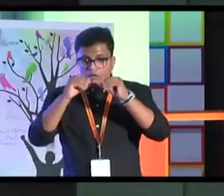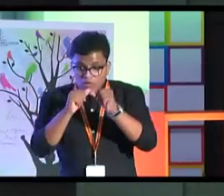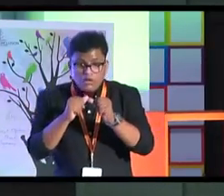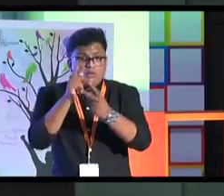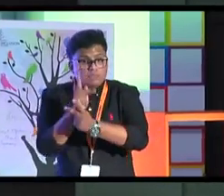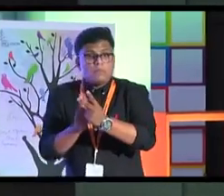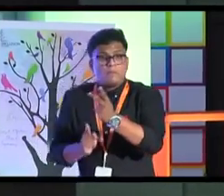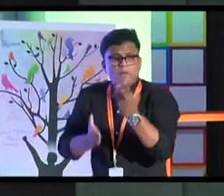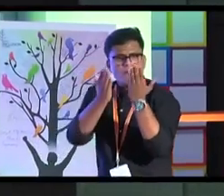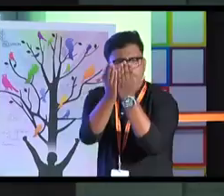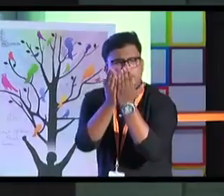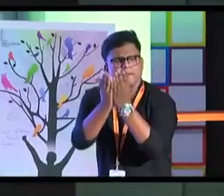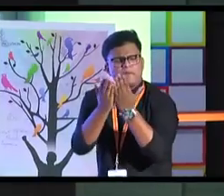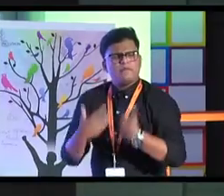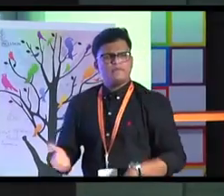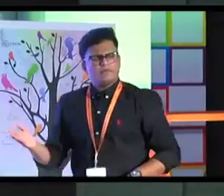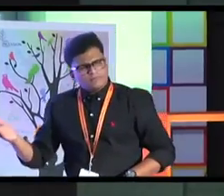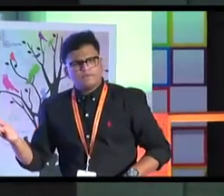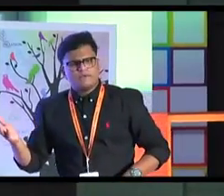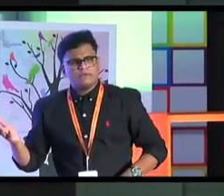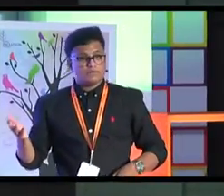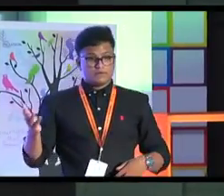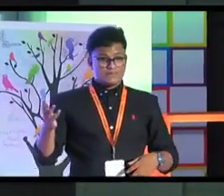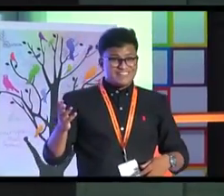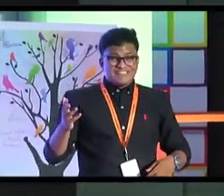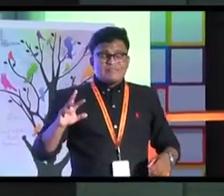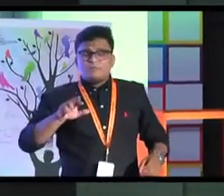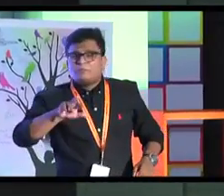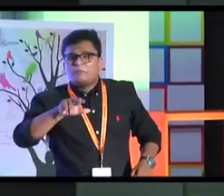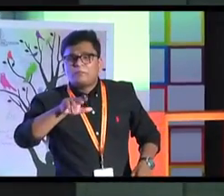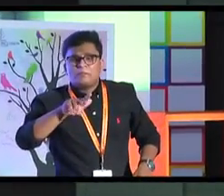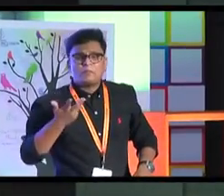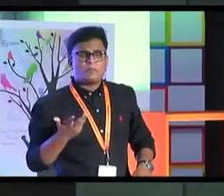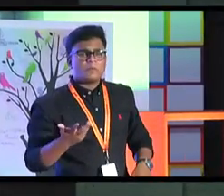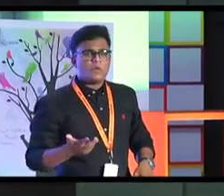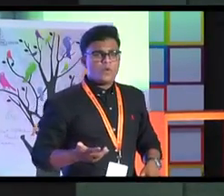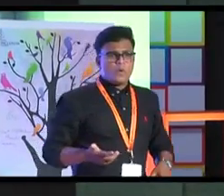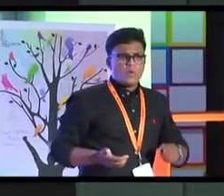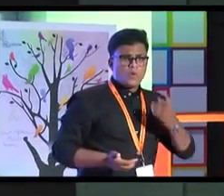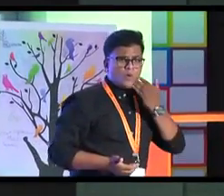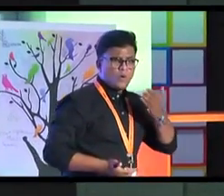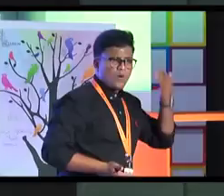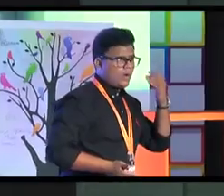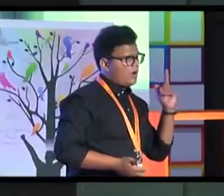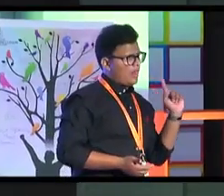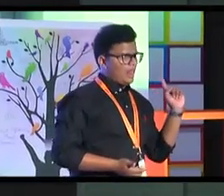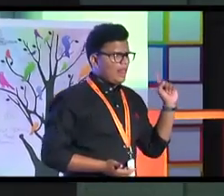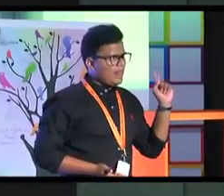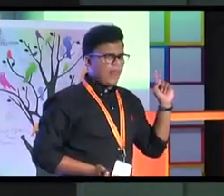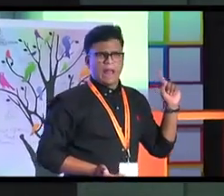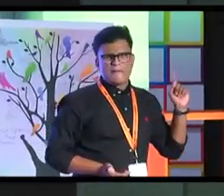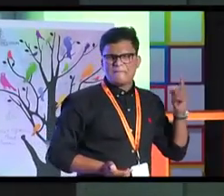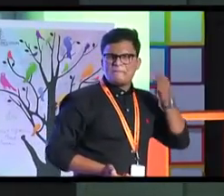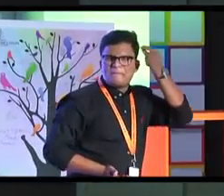career opportunities in the US, and I'm vice president. So it is not the perceived limitation. It's the ability